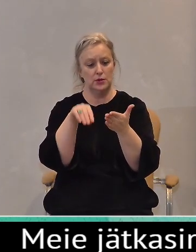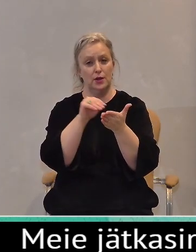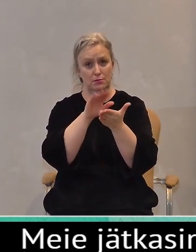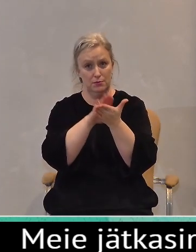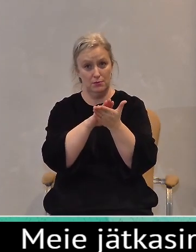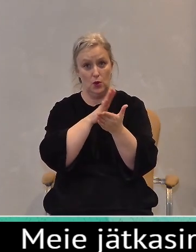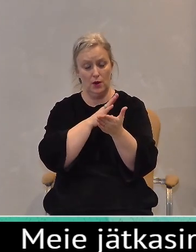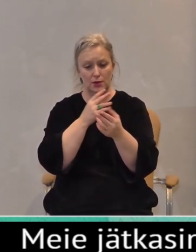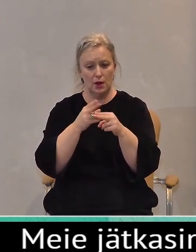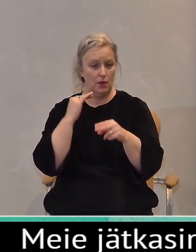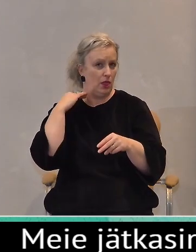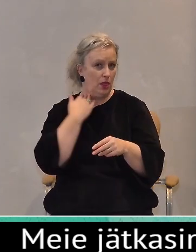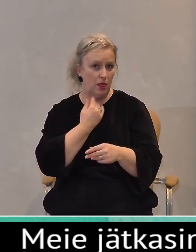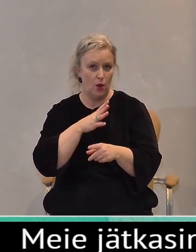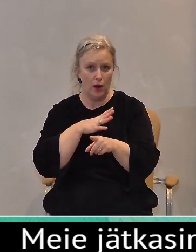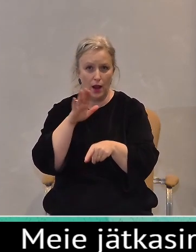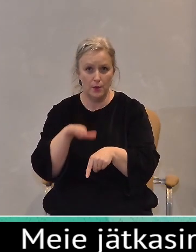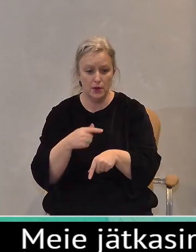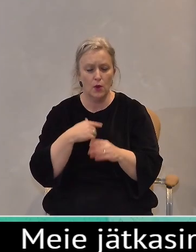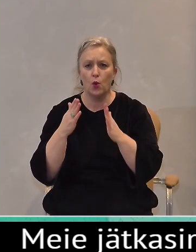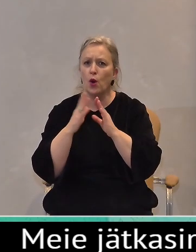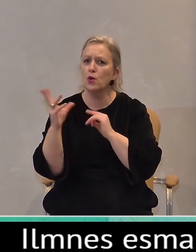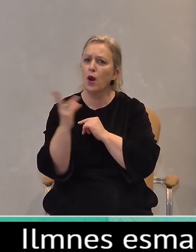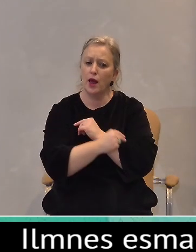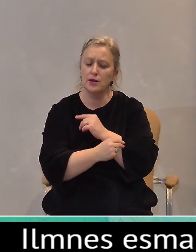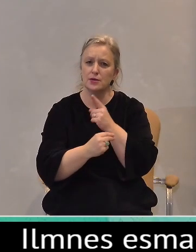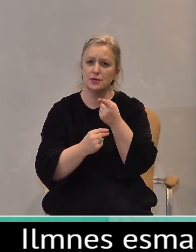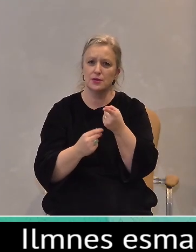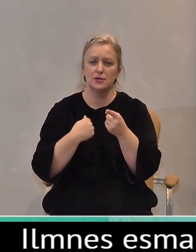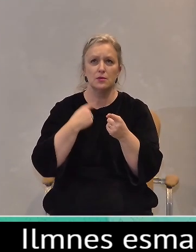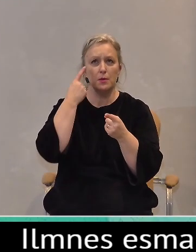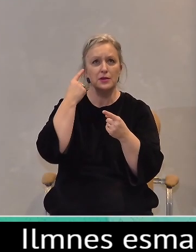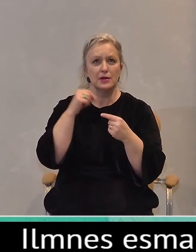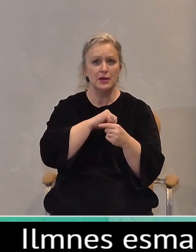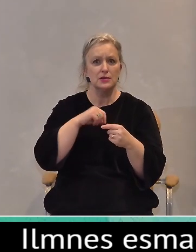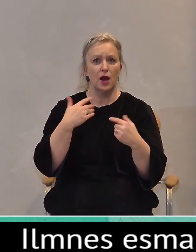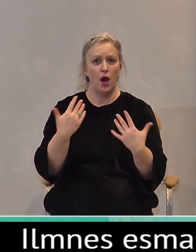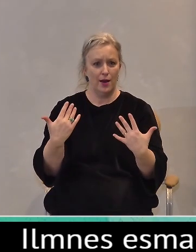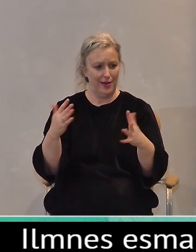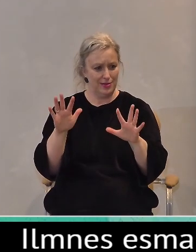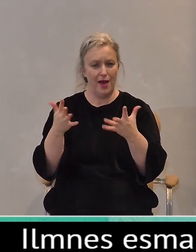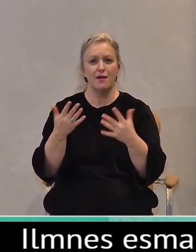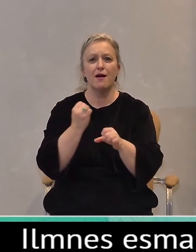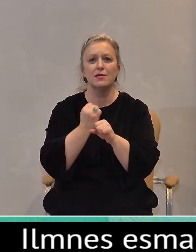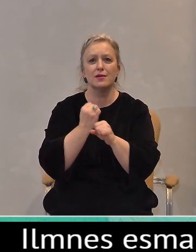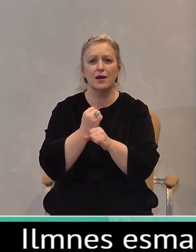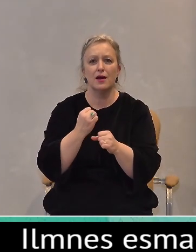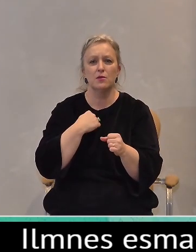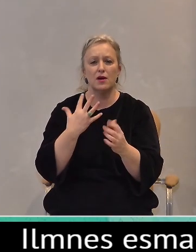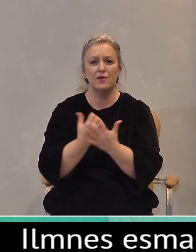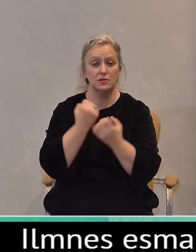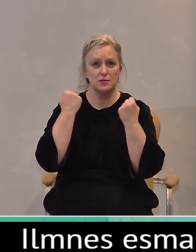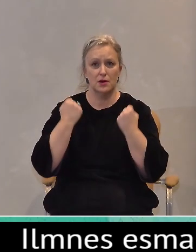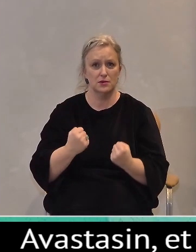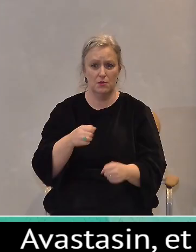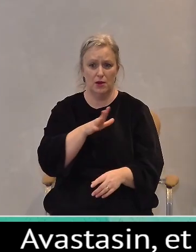I found I had noted it down in her case history because I found it surprising. I tried